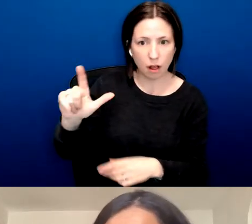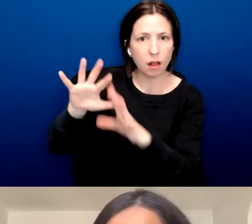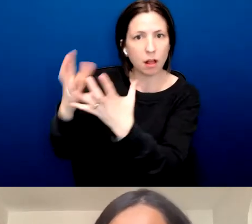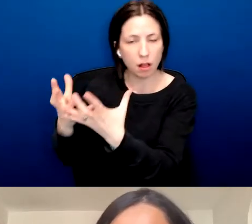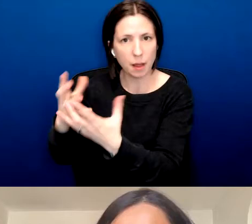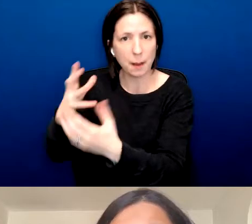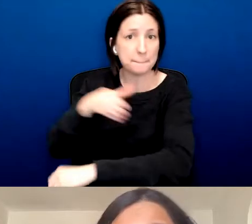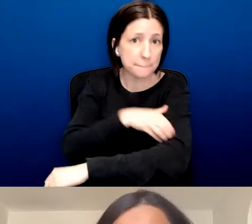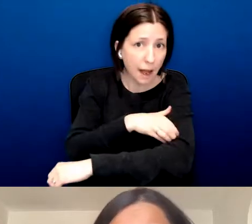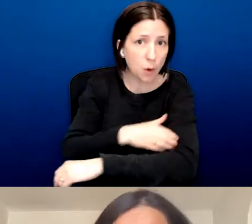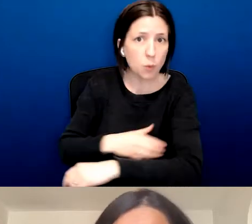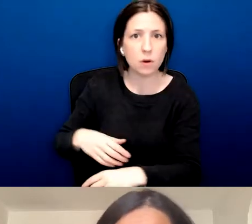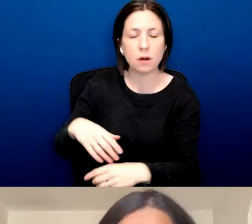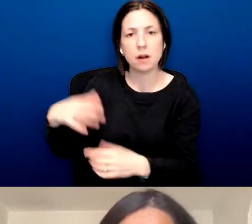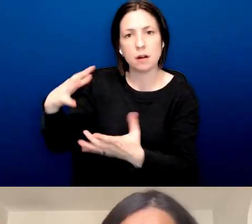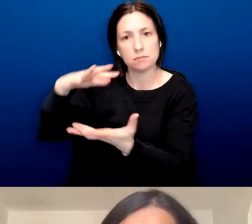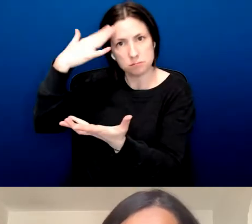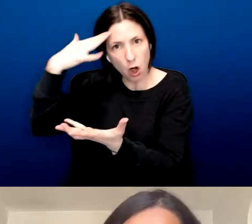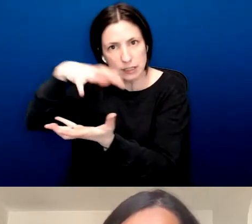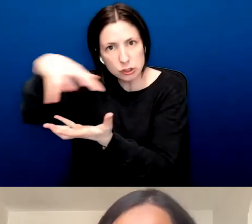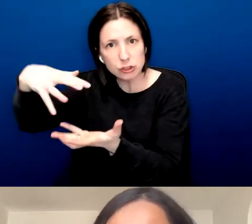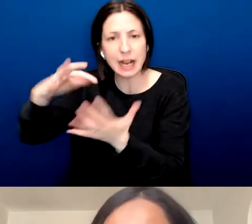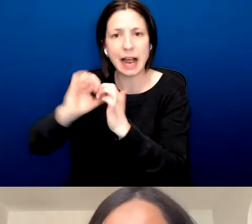of knowledge, frame the conversations that